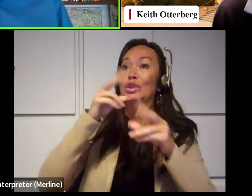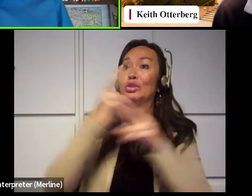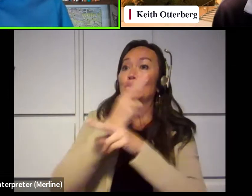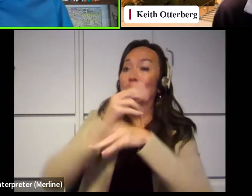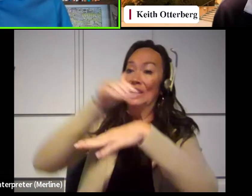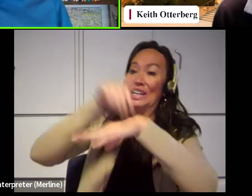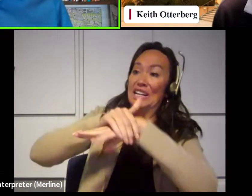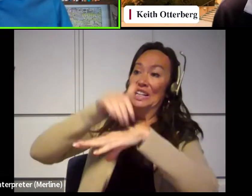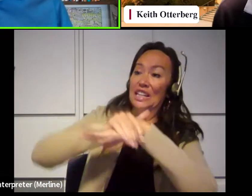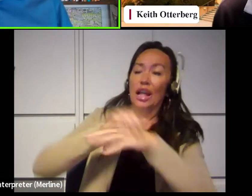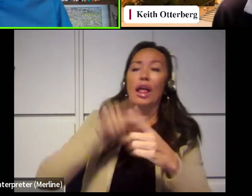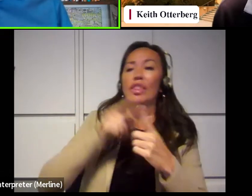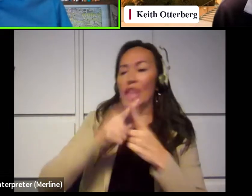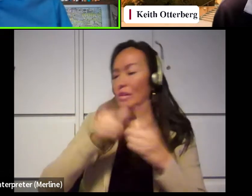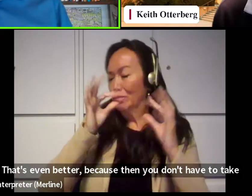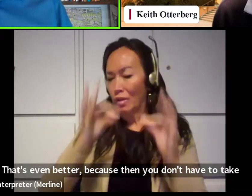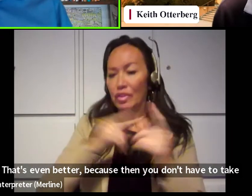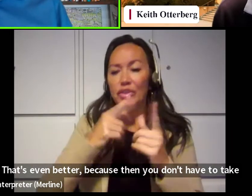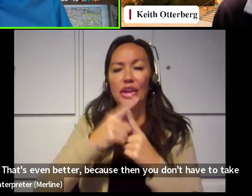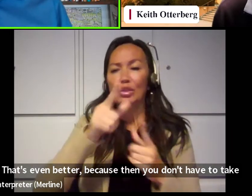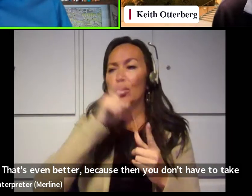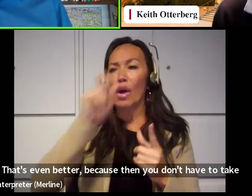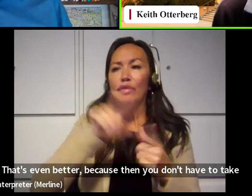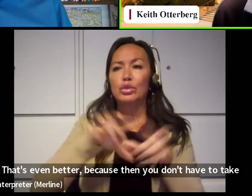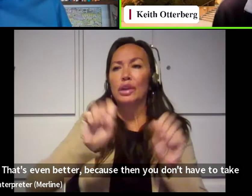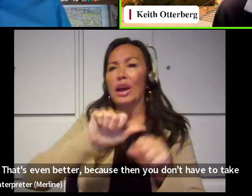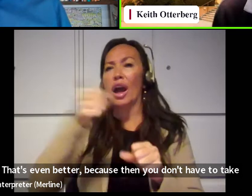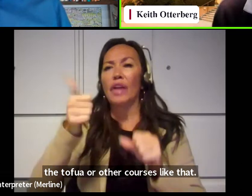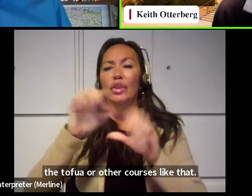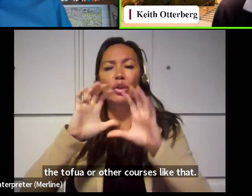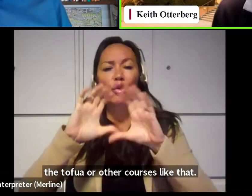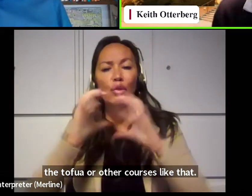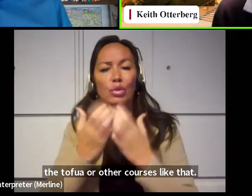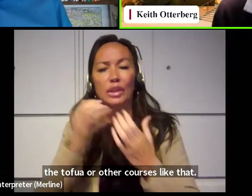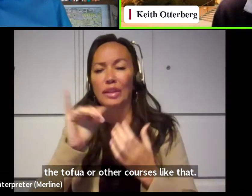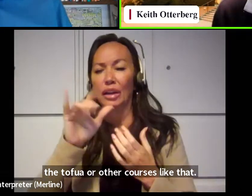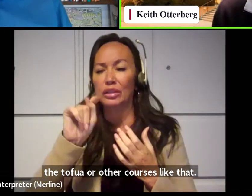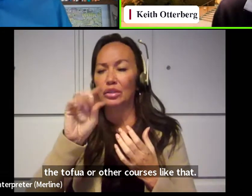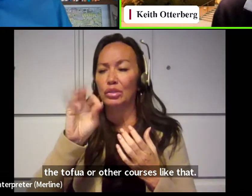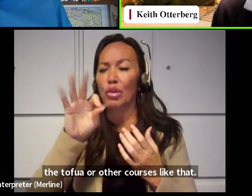take the TOEFL or other courses like that. Yes. Okay.